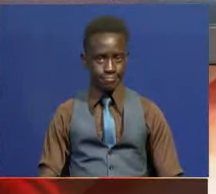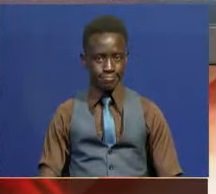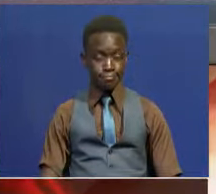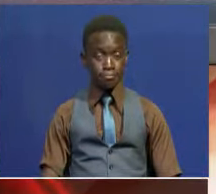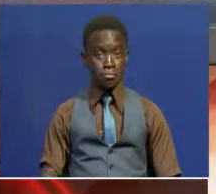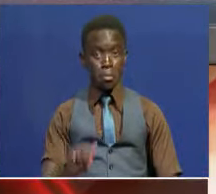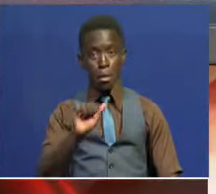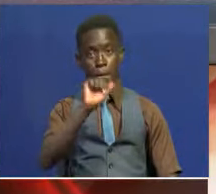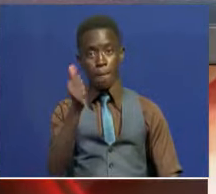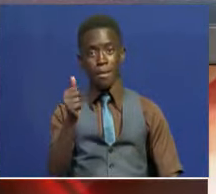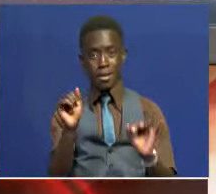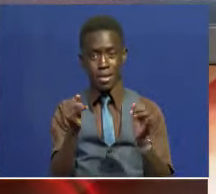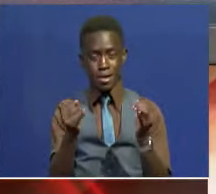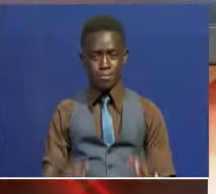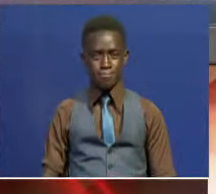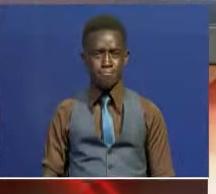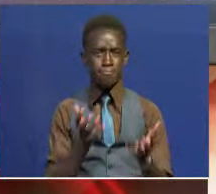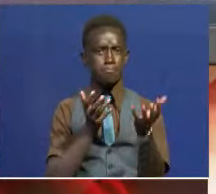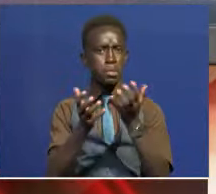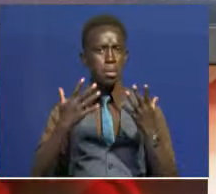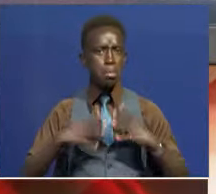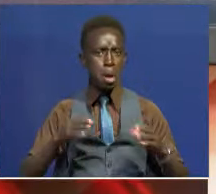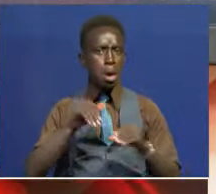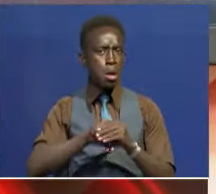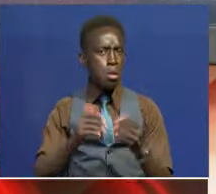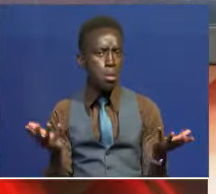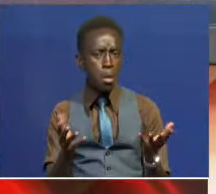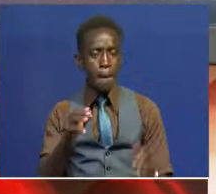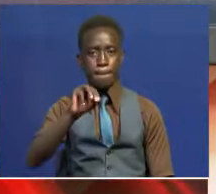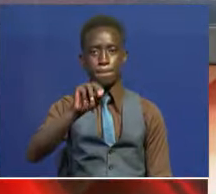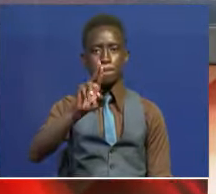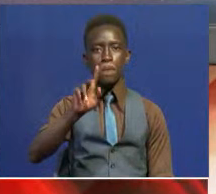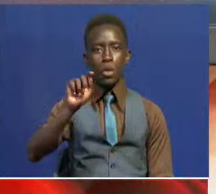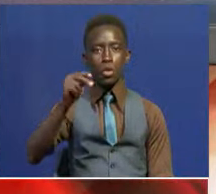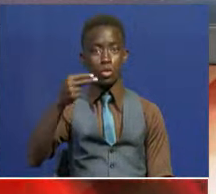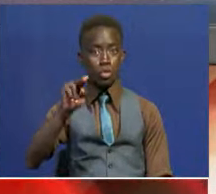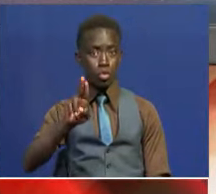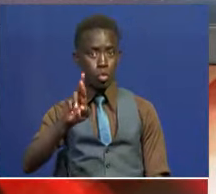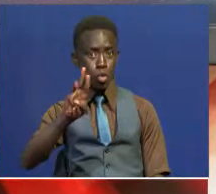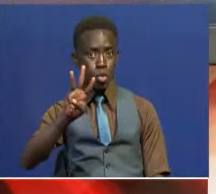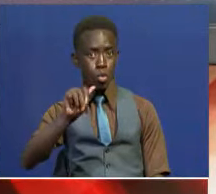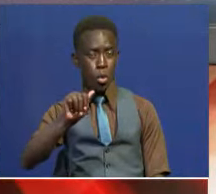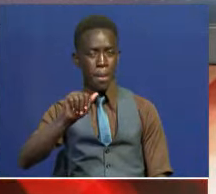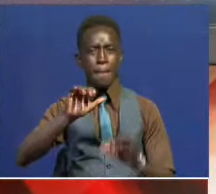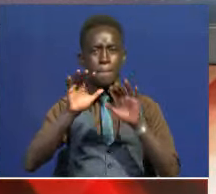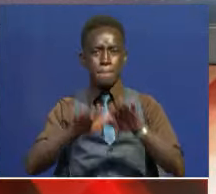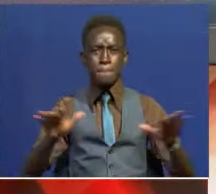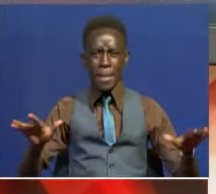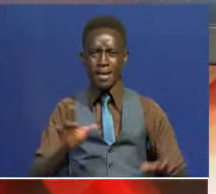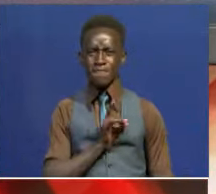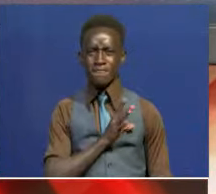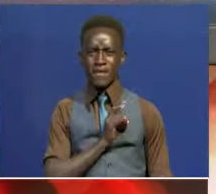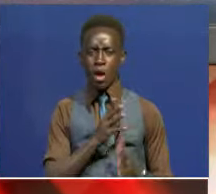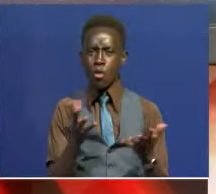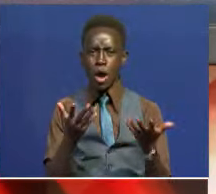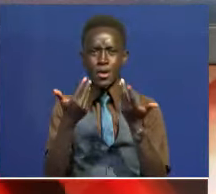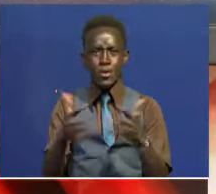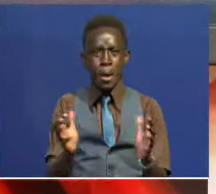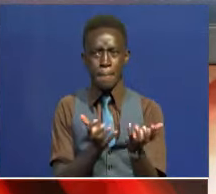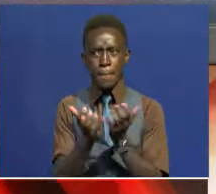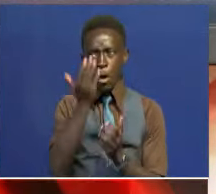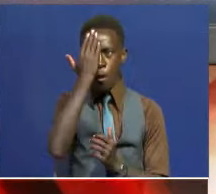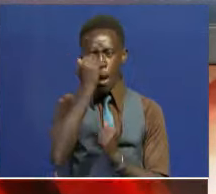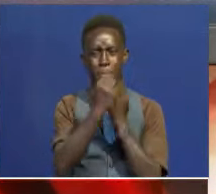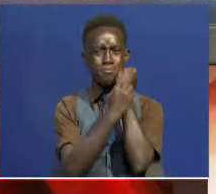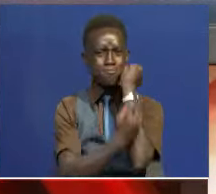In other news, traders in Muthurwa market are in fear of losing businesses over poor waste management. The traders claim